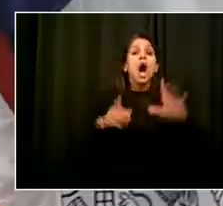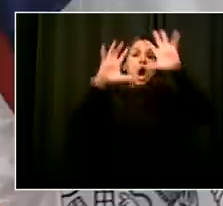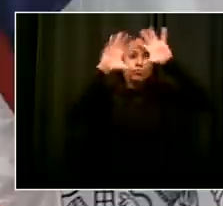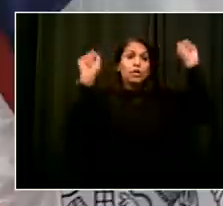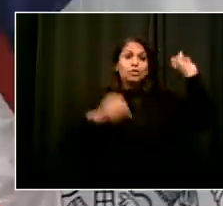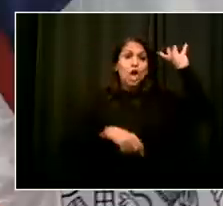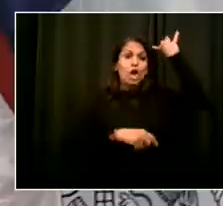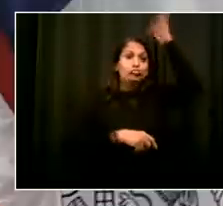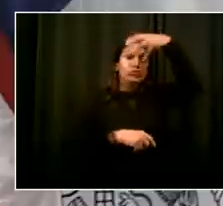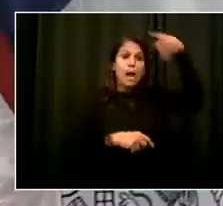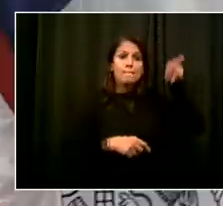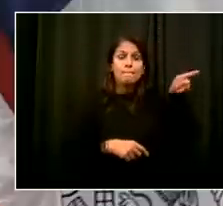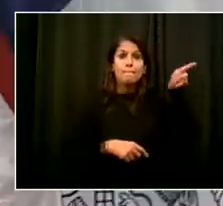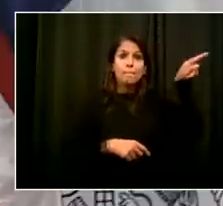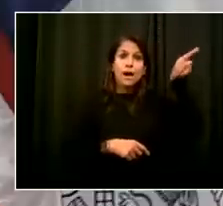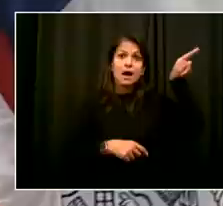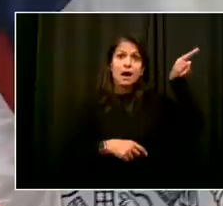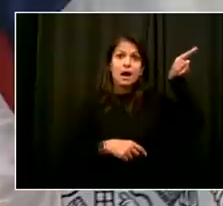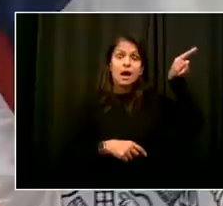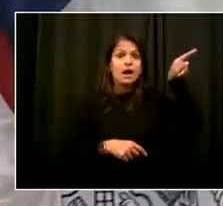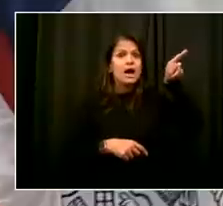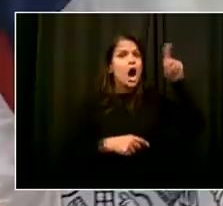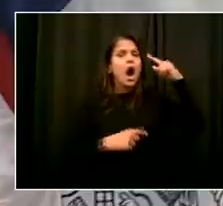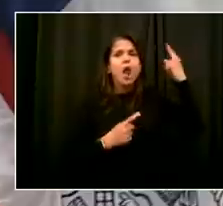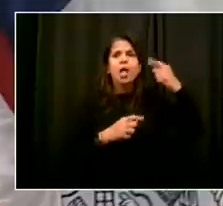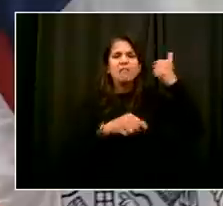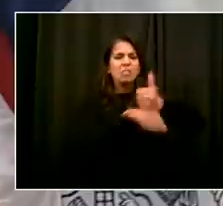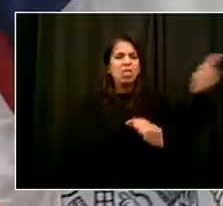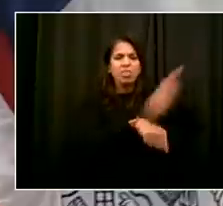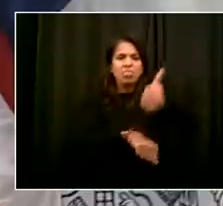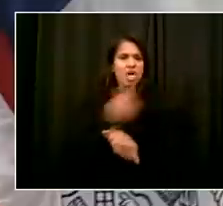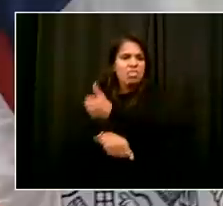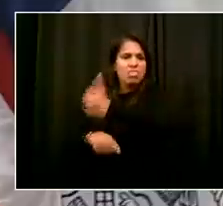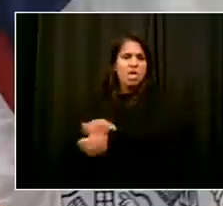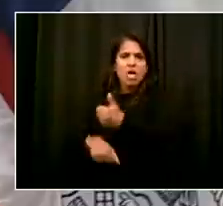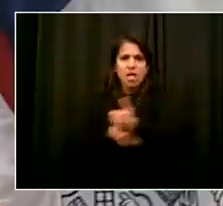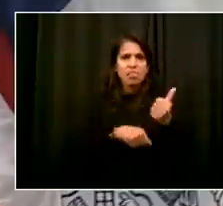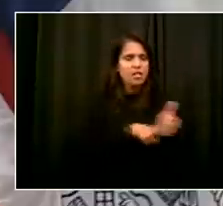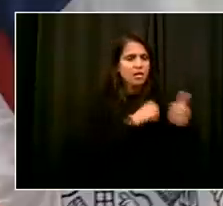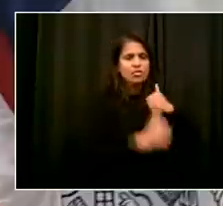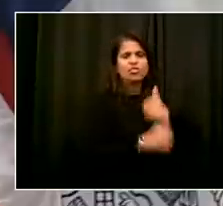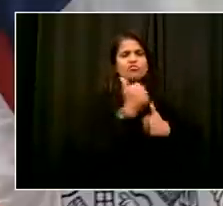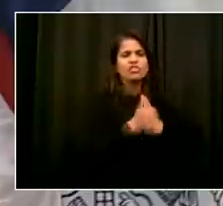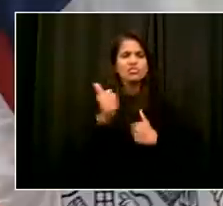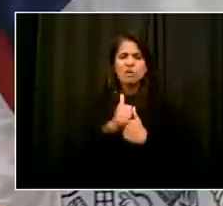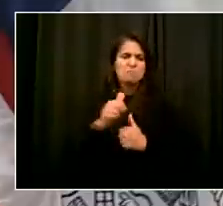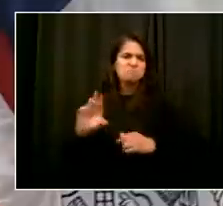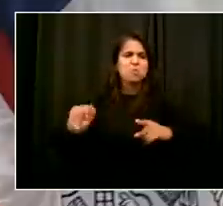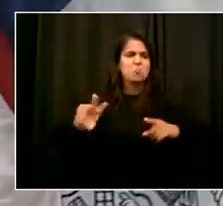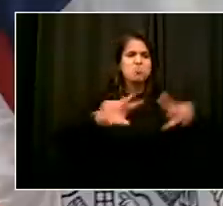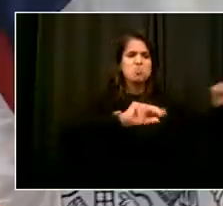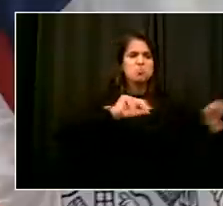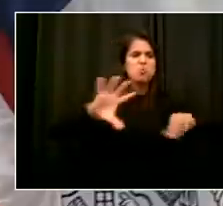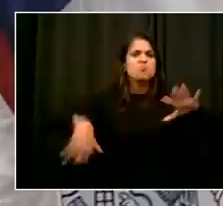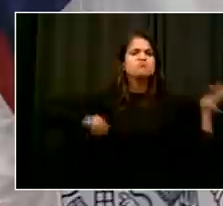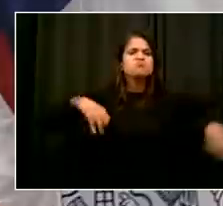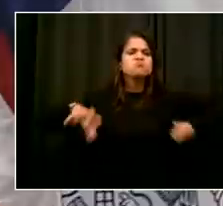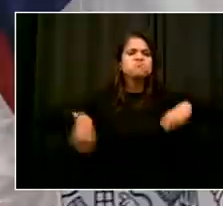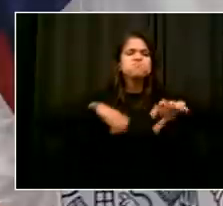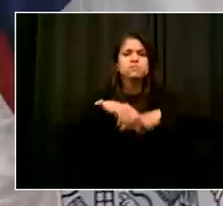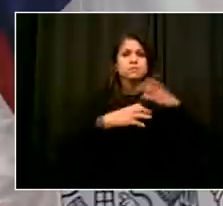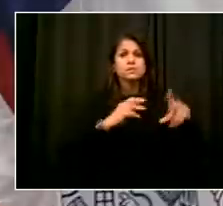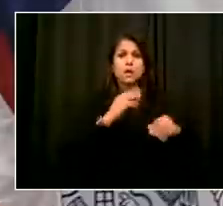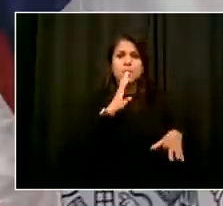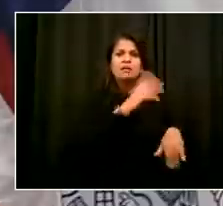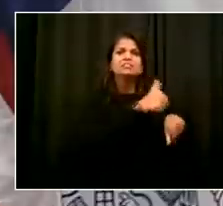City and other cities. You know, he said he would send in federal troops and officers. That didn't happen. There would be these